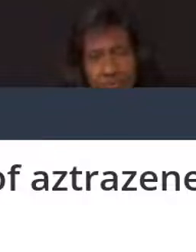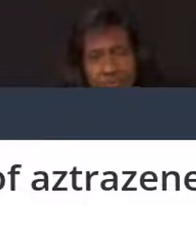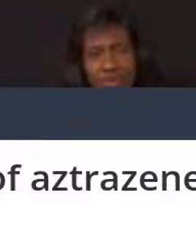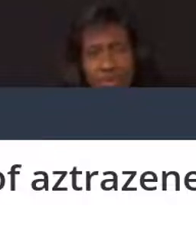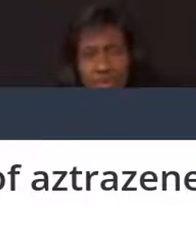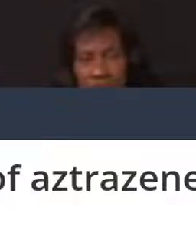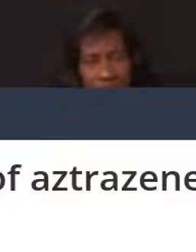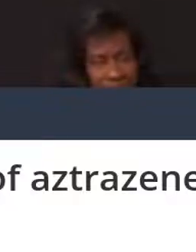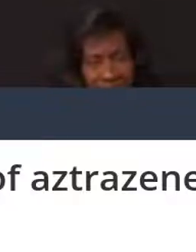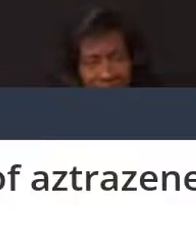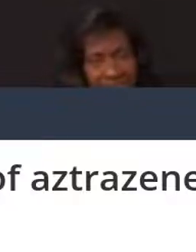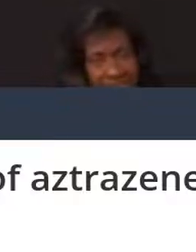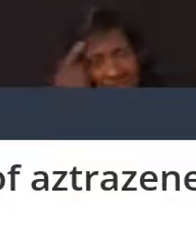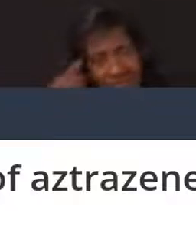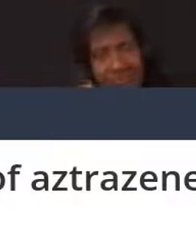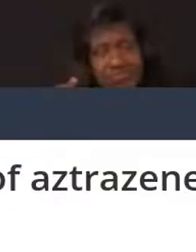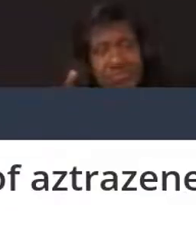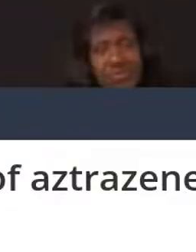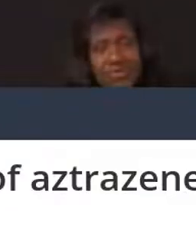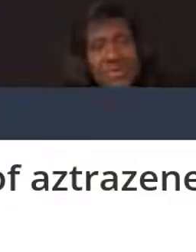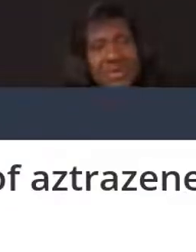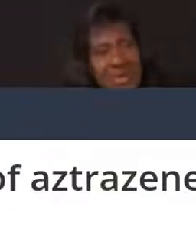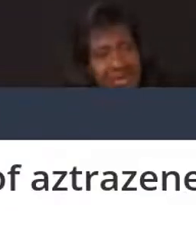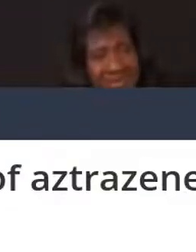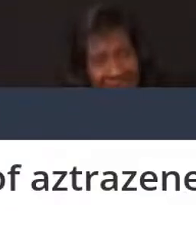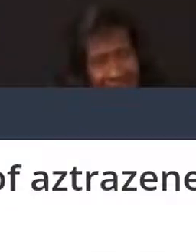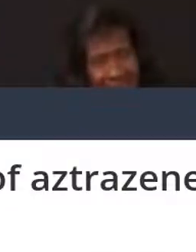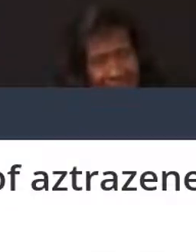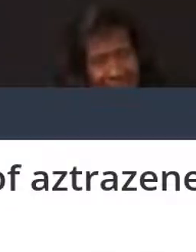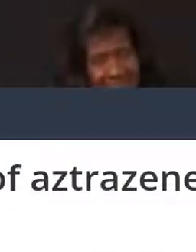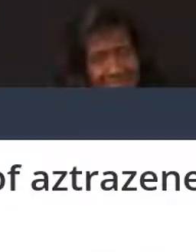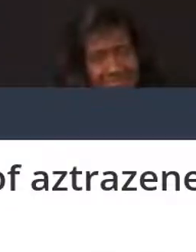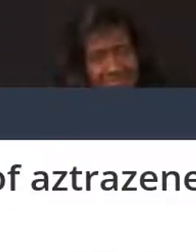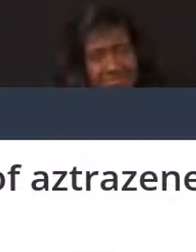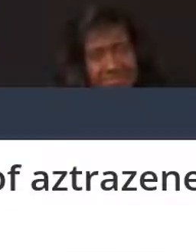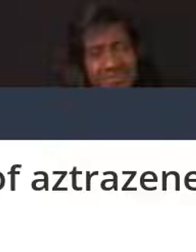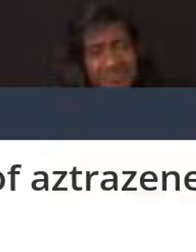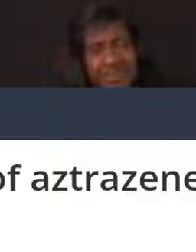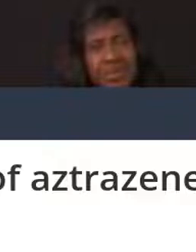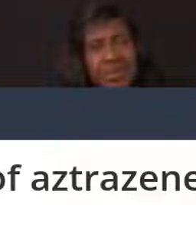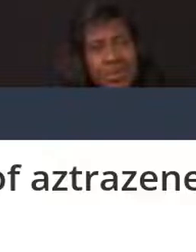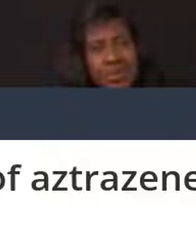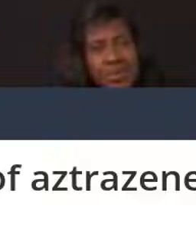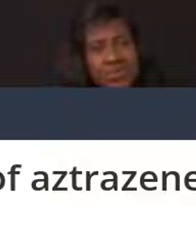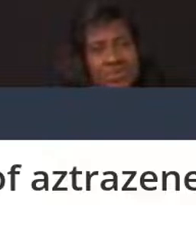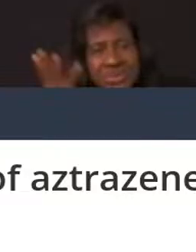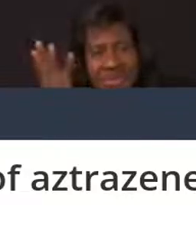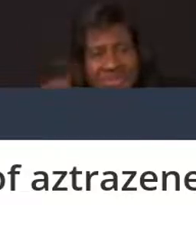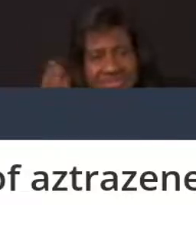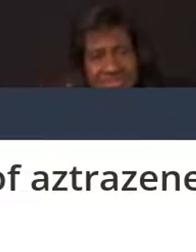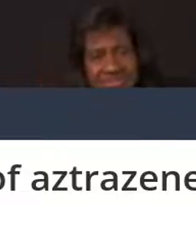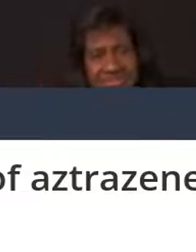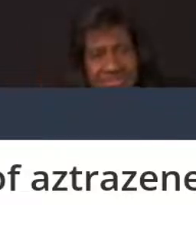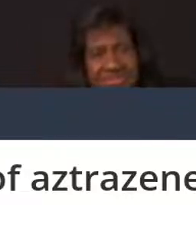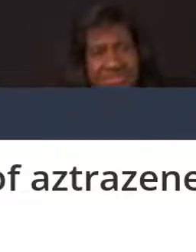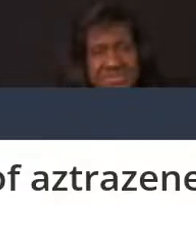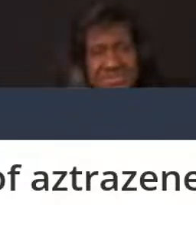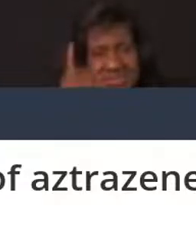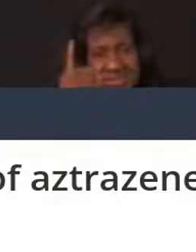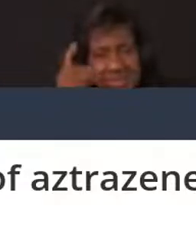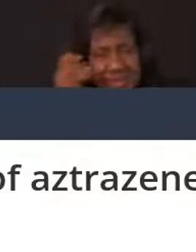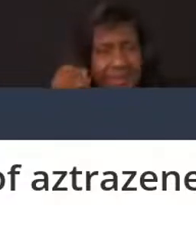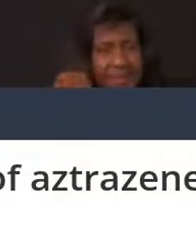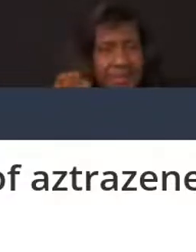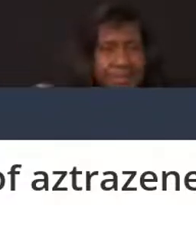good of the country. This experience that we've had over the past weeks has